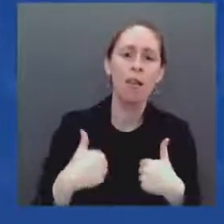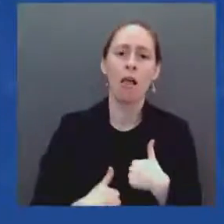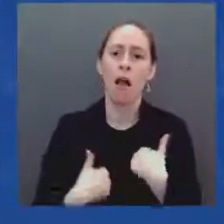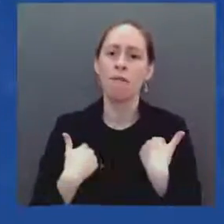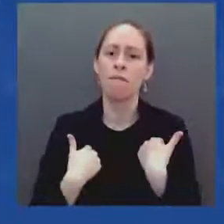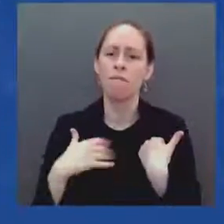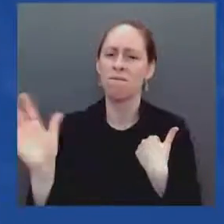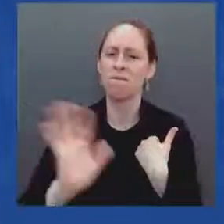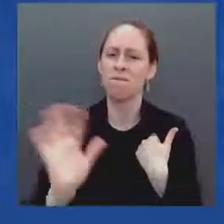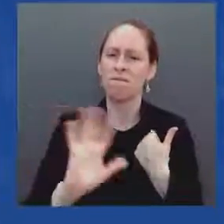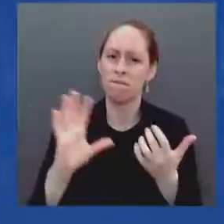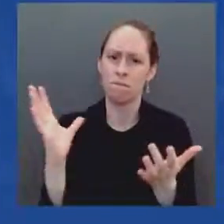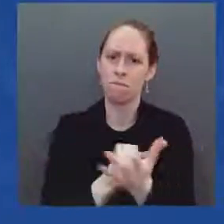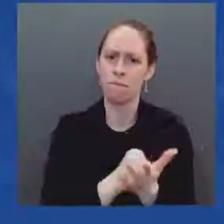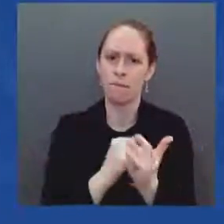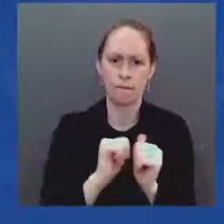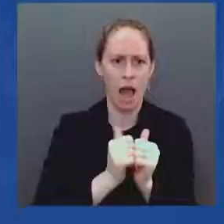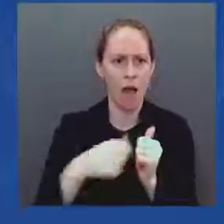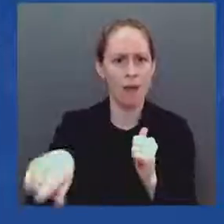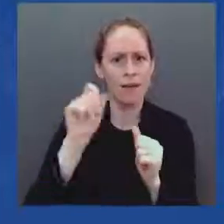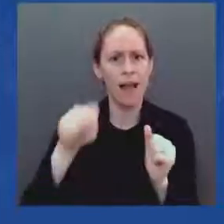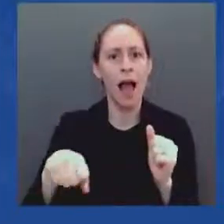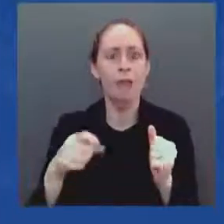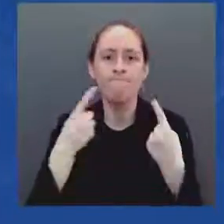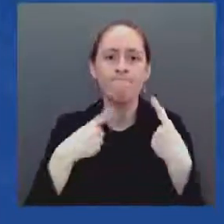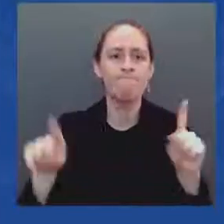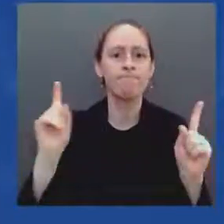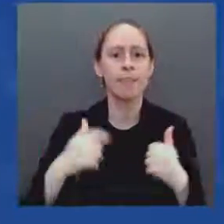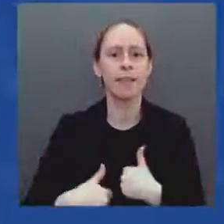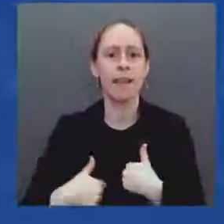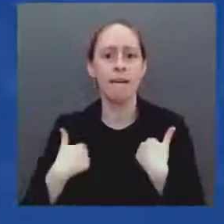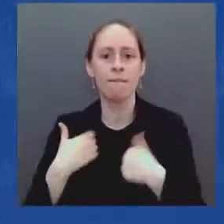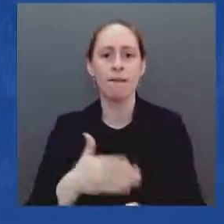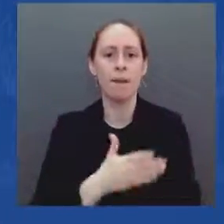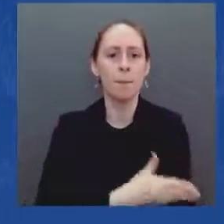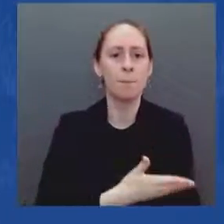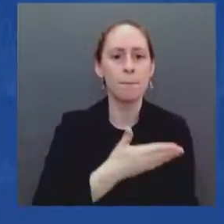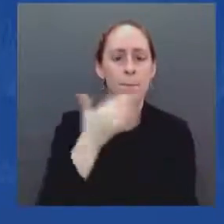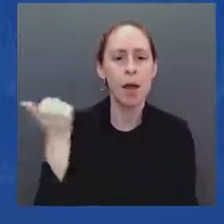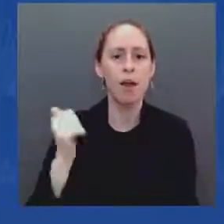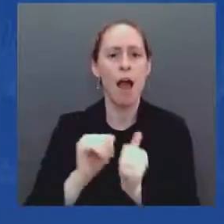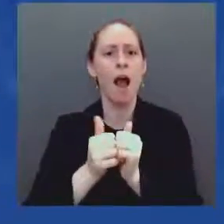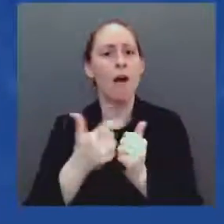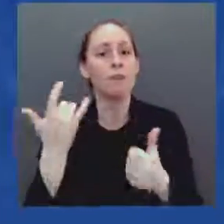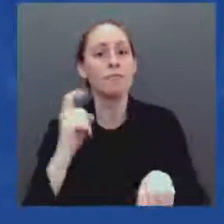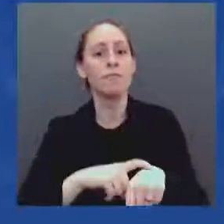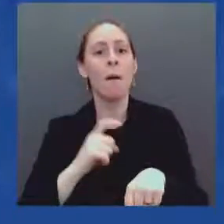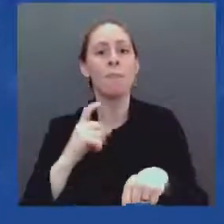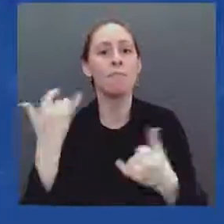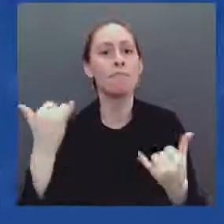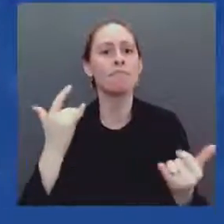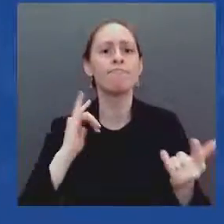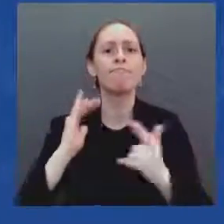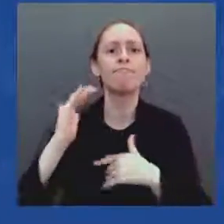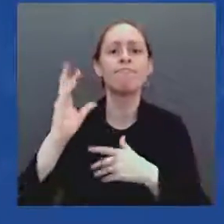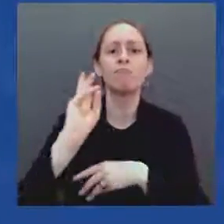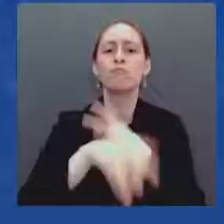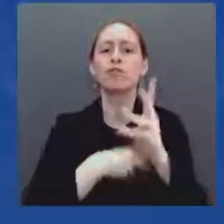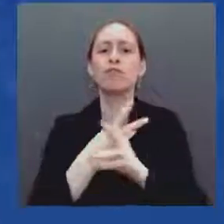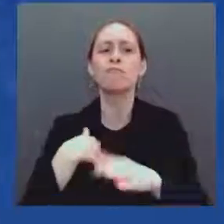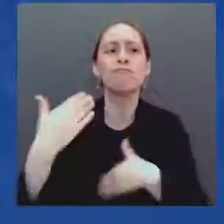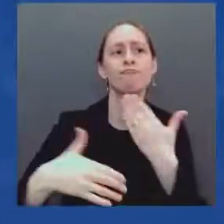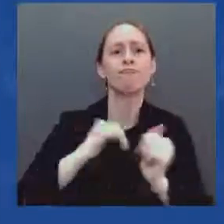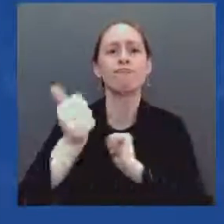in and win the competition of the future. We are doing better than any nation, any major nation in the world. We've got to keep that, we've got to pick it